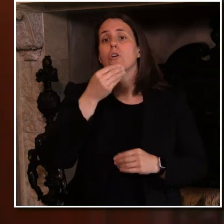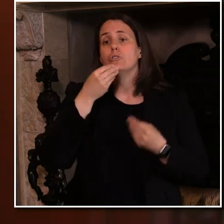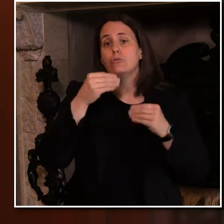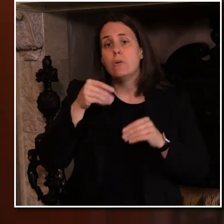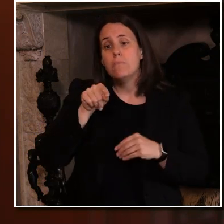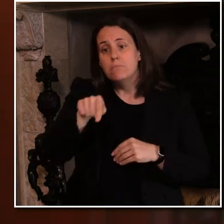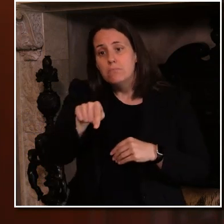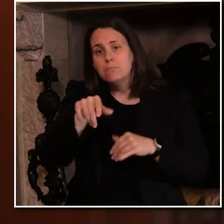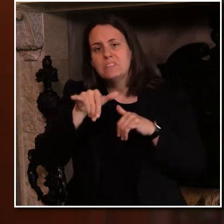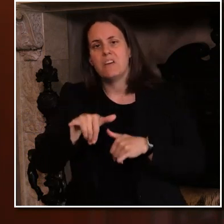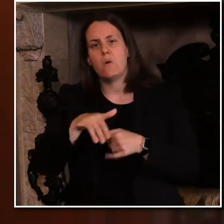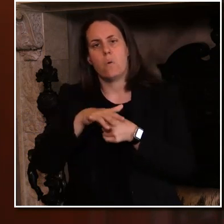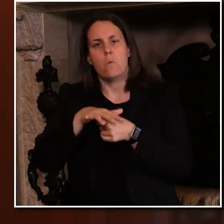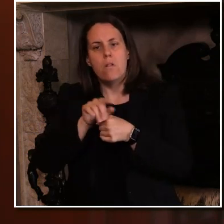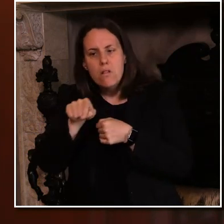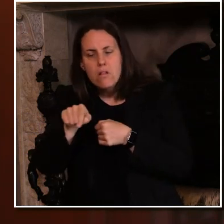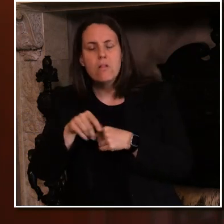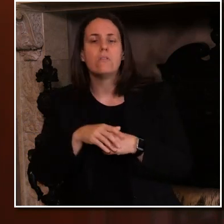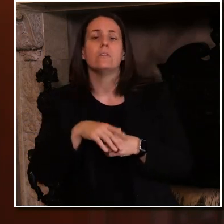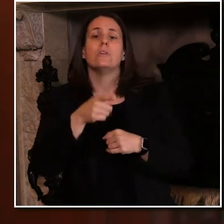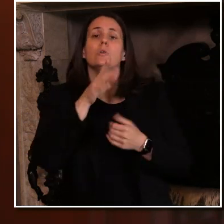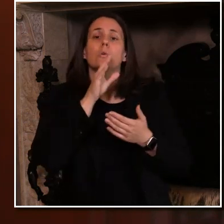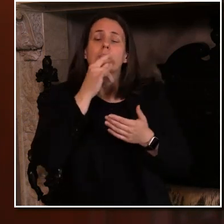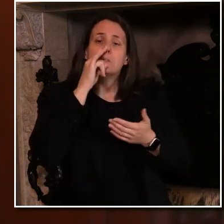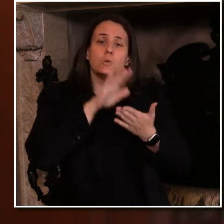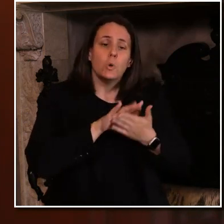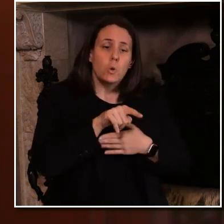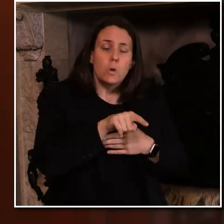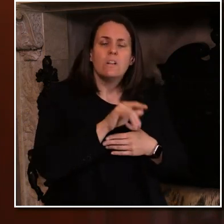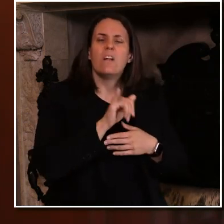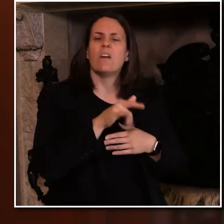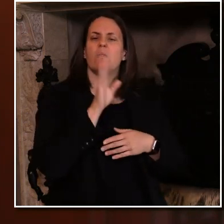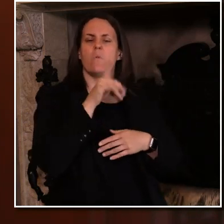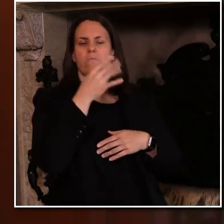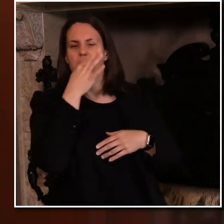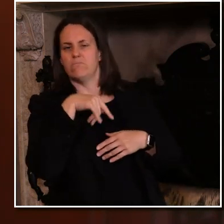Then try to stay within these general areas. These kinds of common